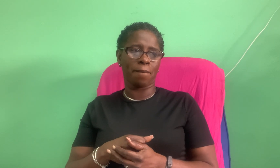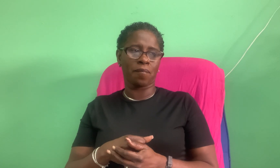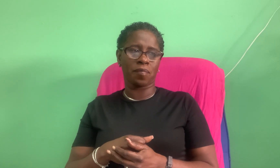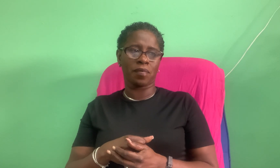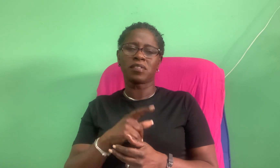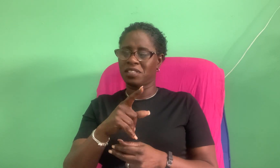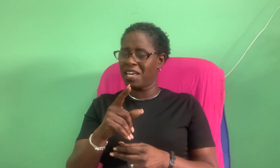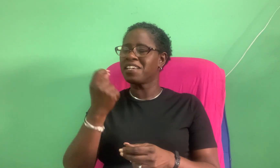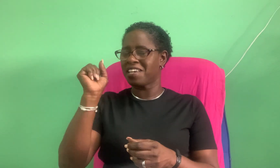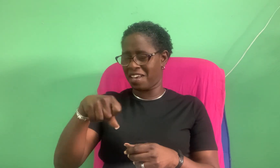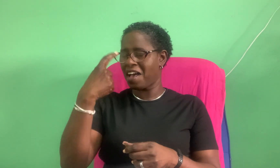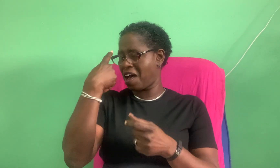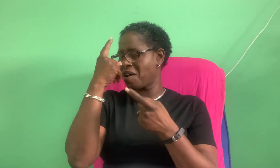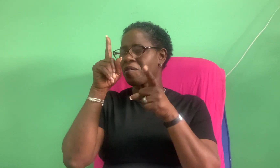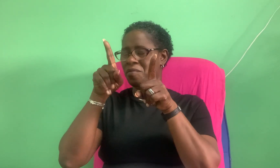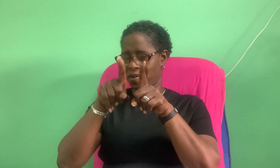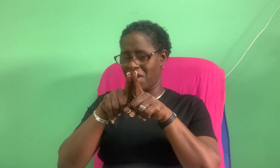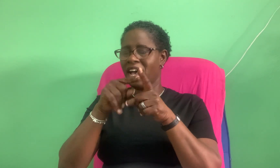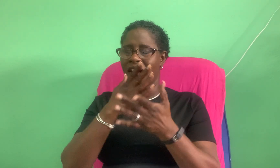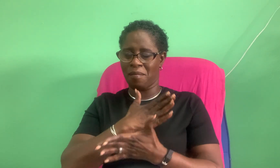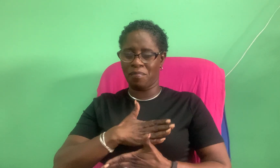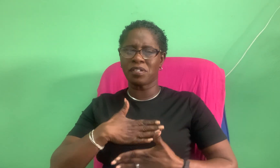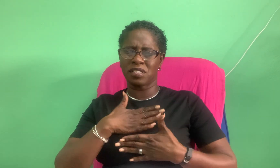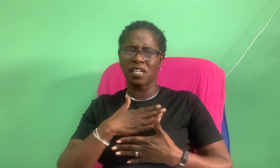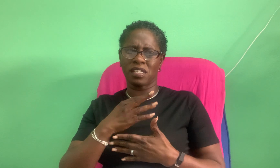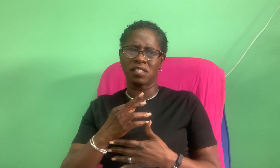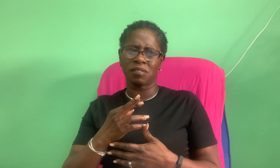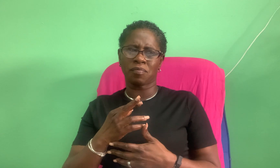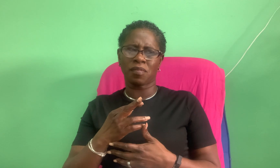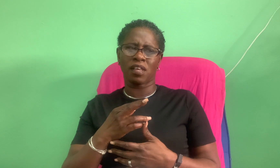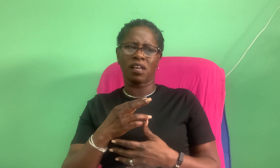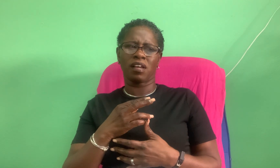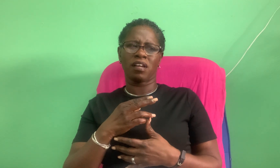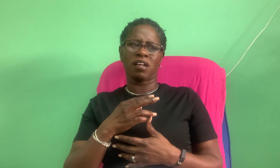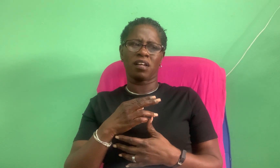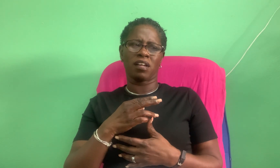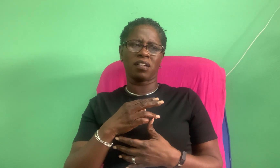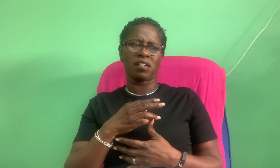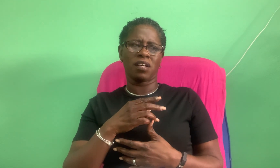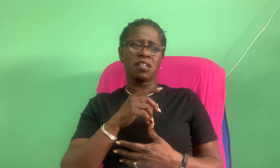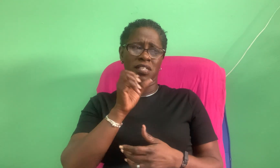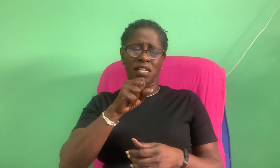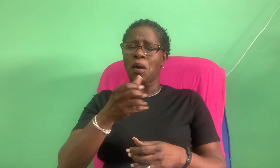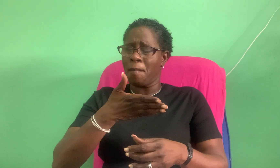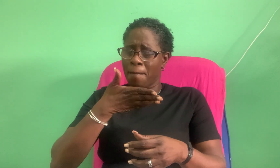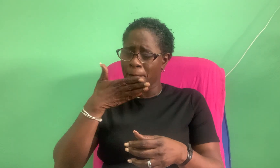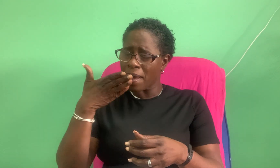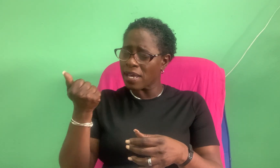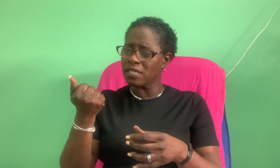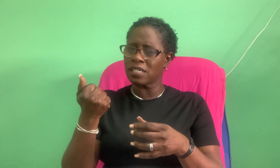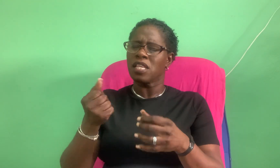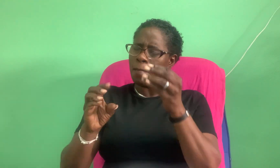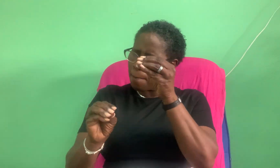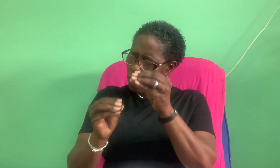I totally agree and appreciate just the reality. I think to your point, Sarah, that the best, kind of